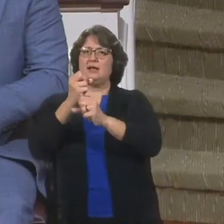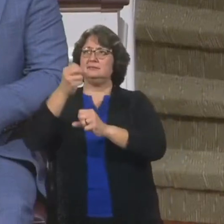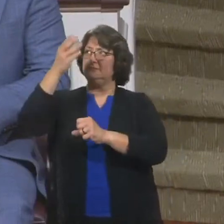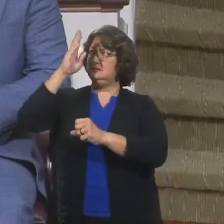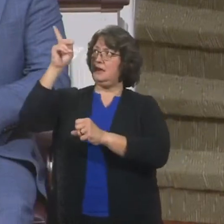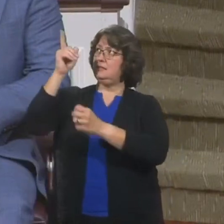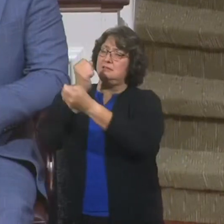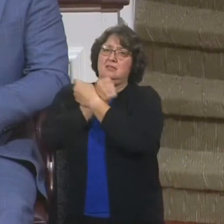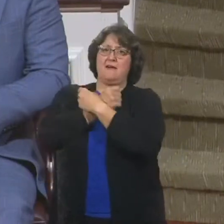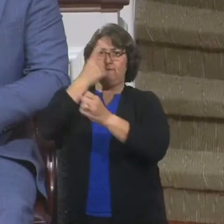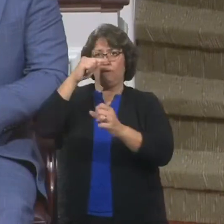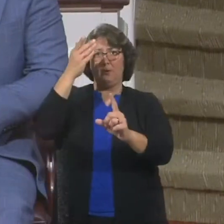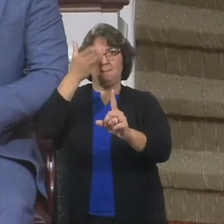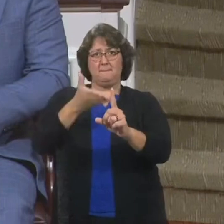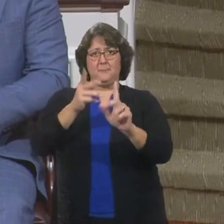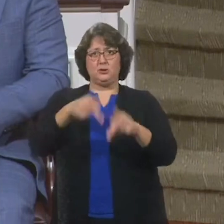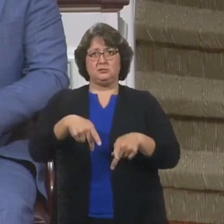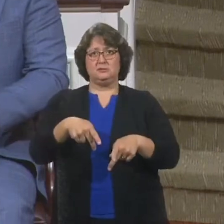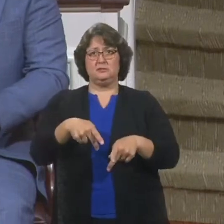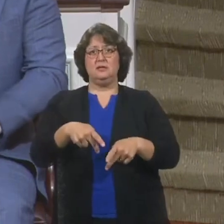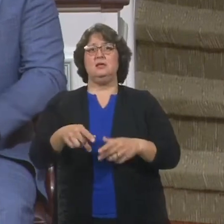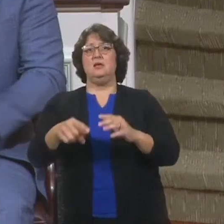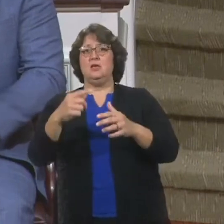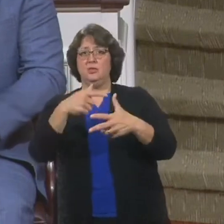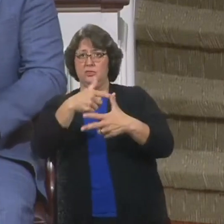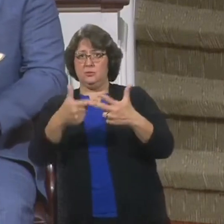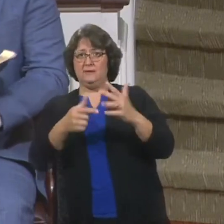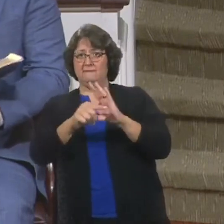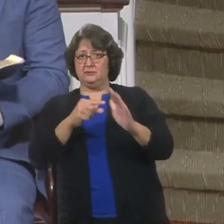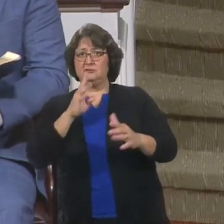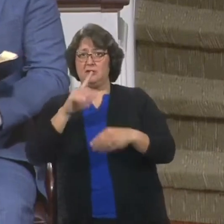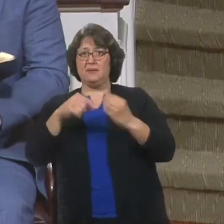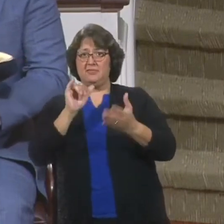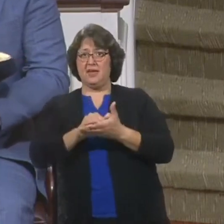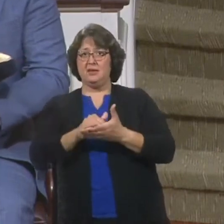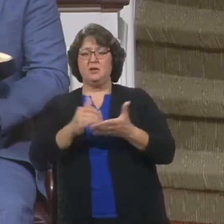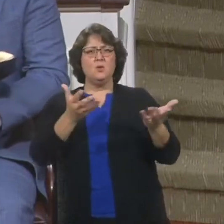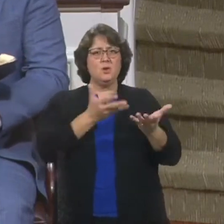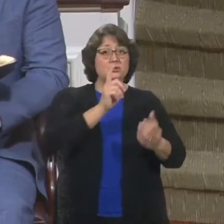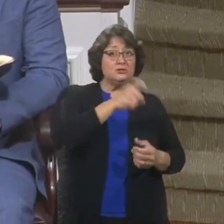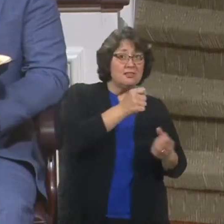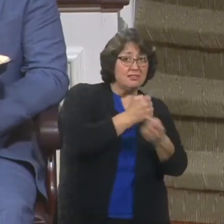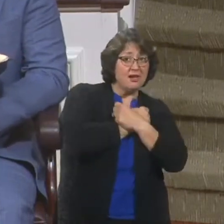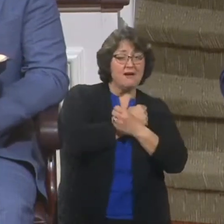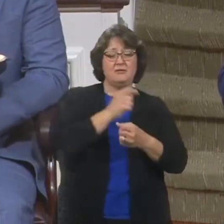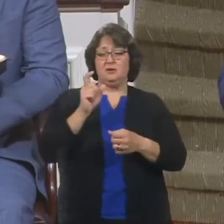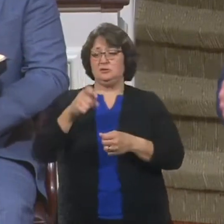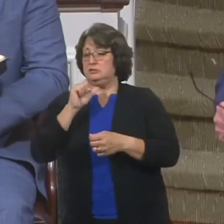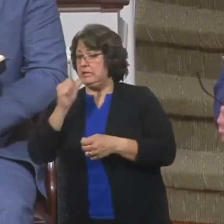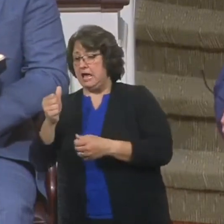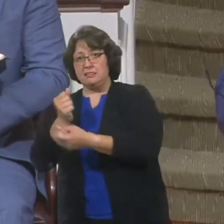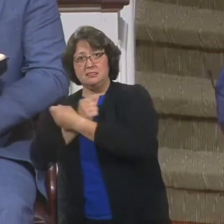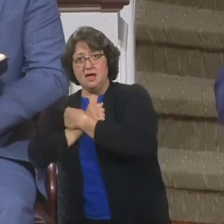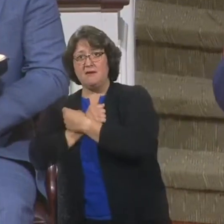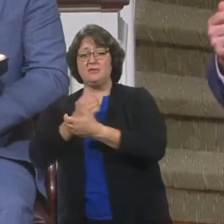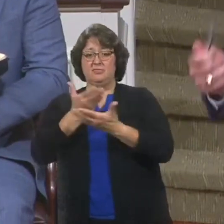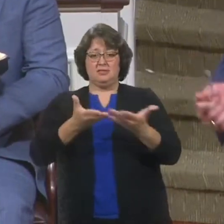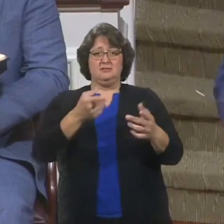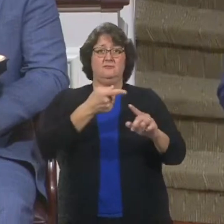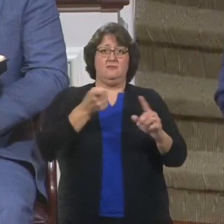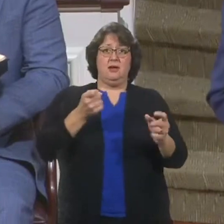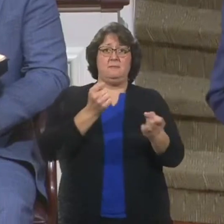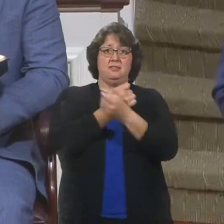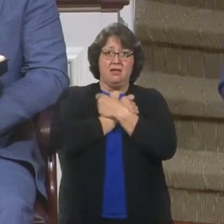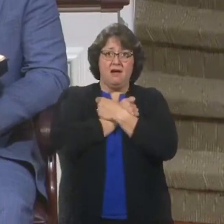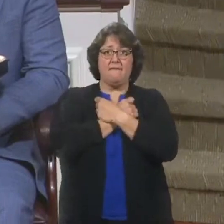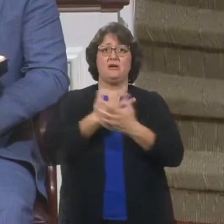for a person? Let's just look at three verses that we've talked a little bit about what we should love, what we shouldn't love. Talked about some of the byproducts of love.